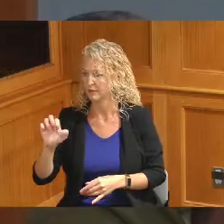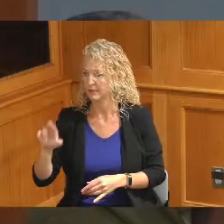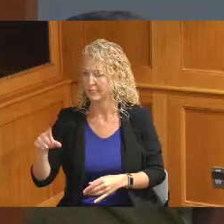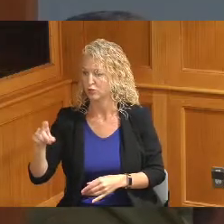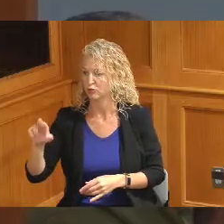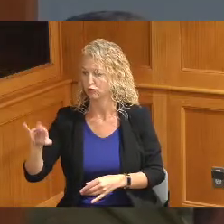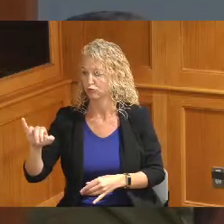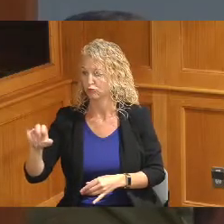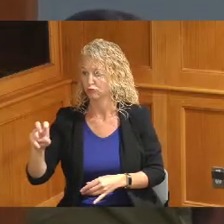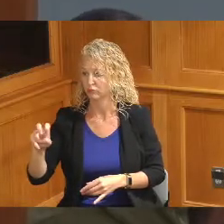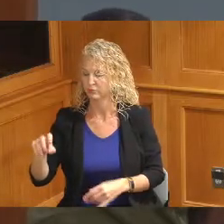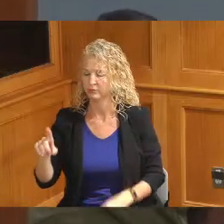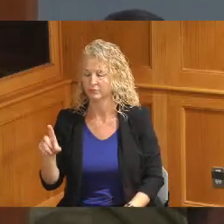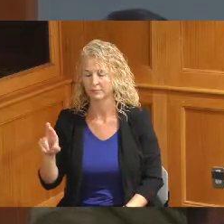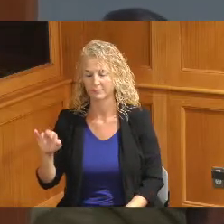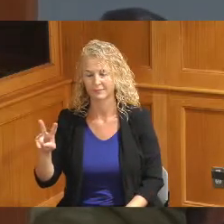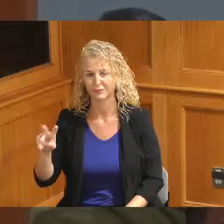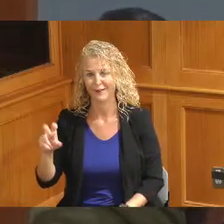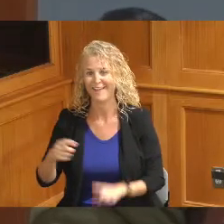Township under Section